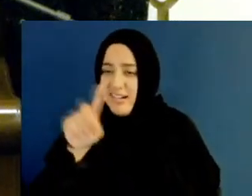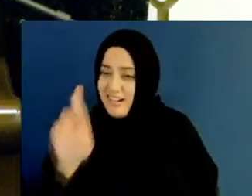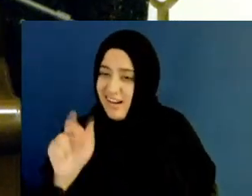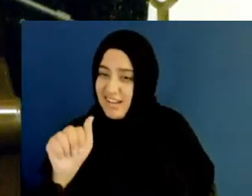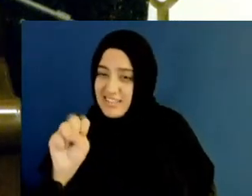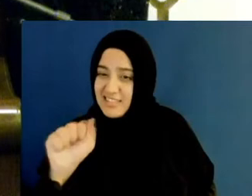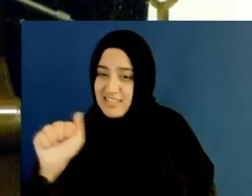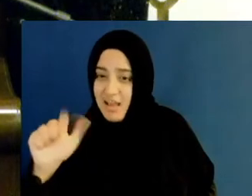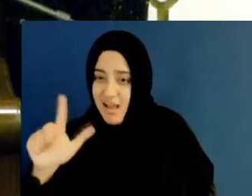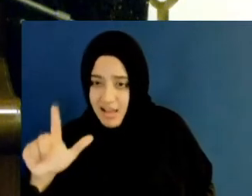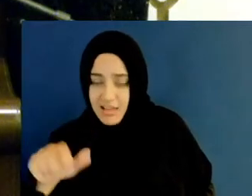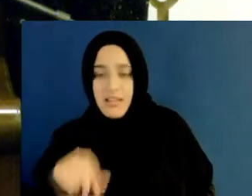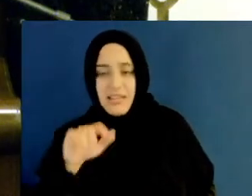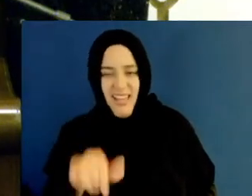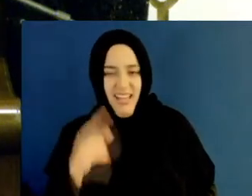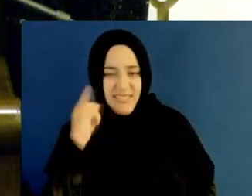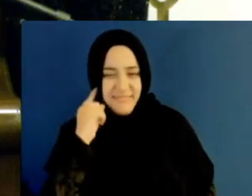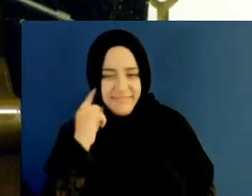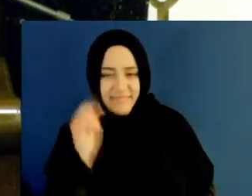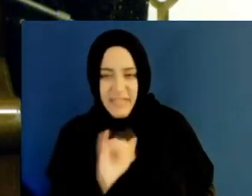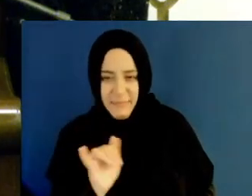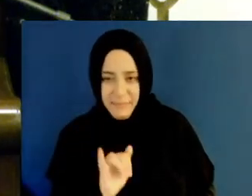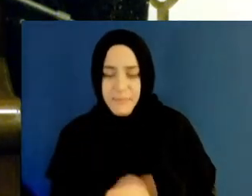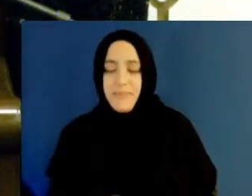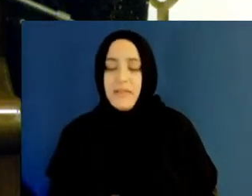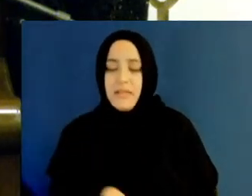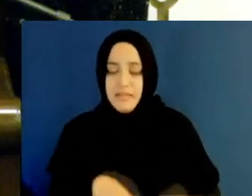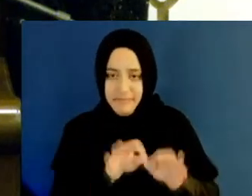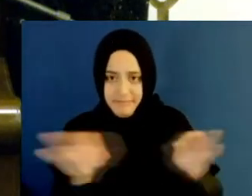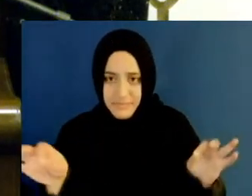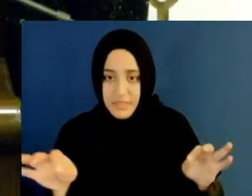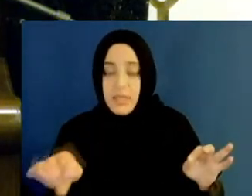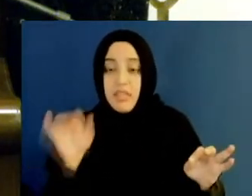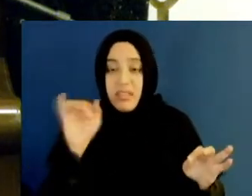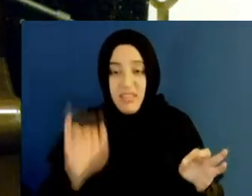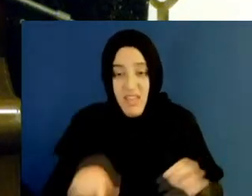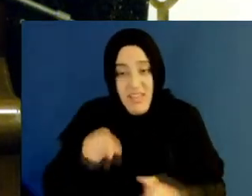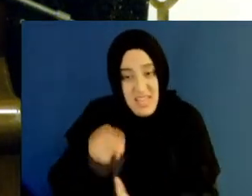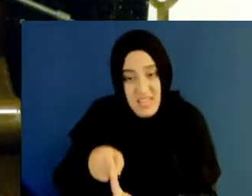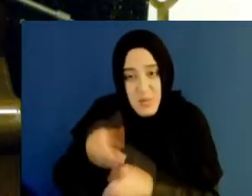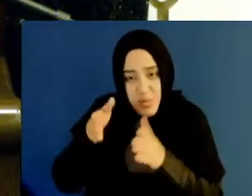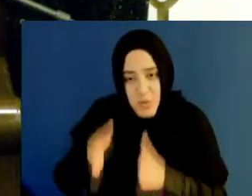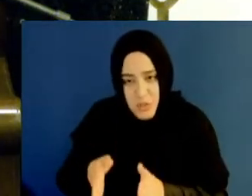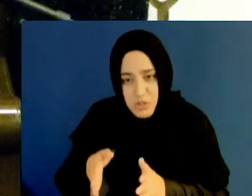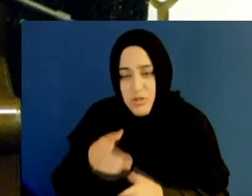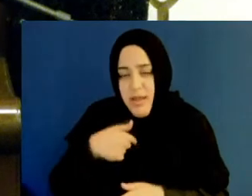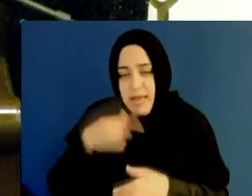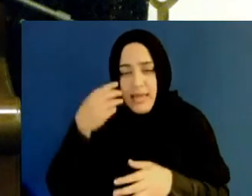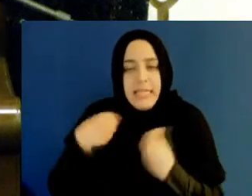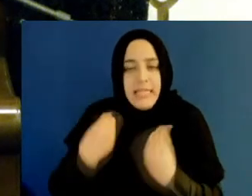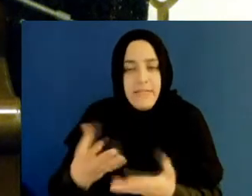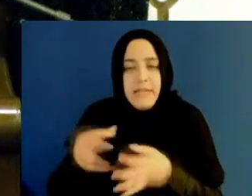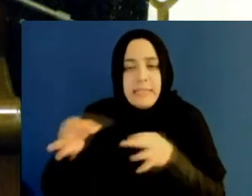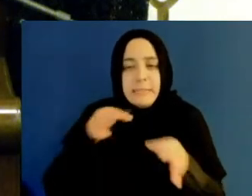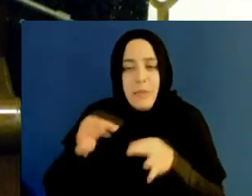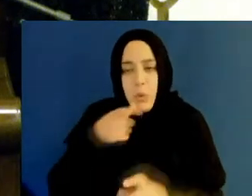give you a very brief understanding of who he is from the books of Rijal, even